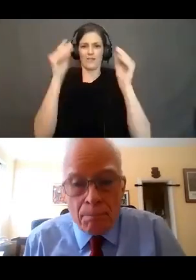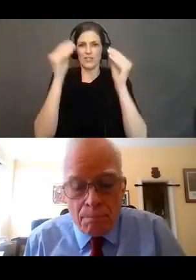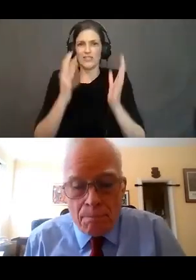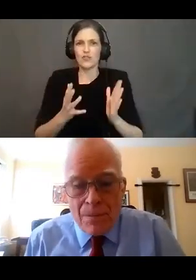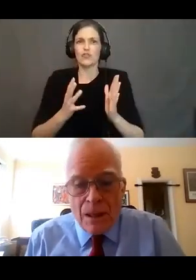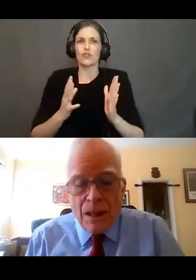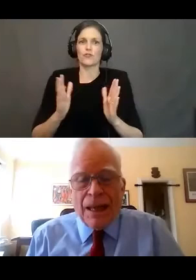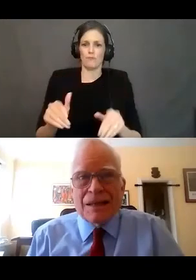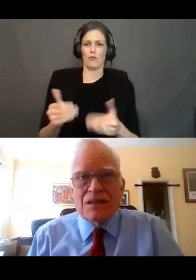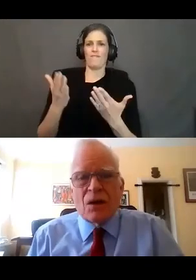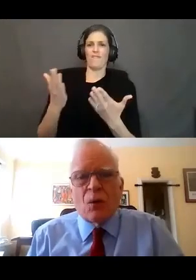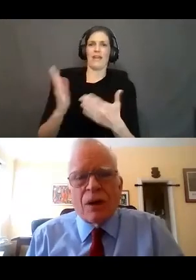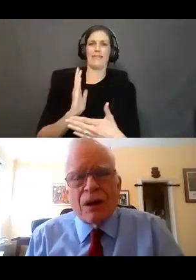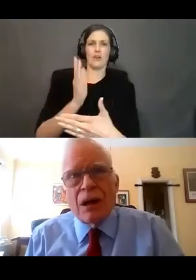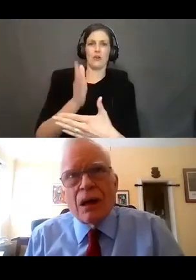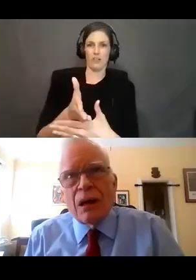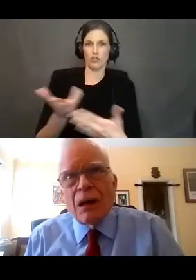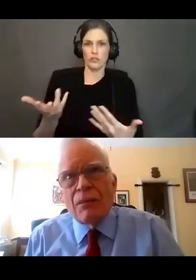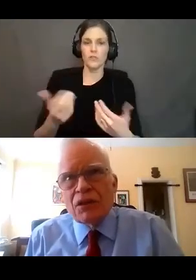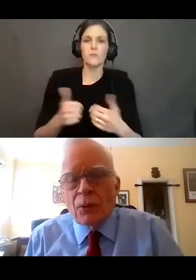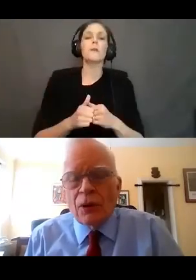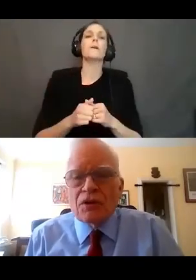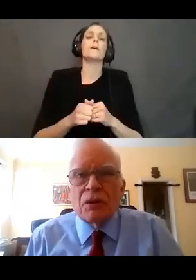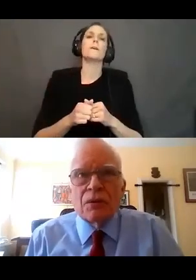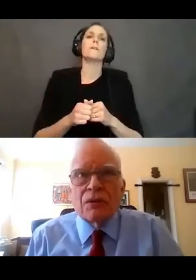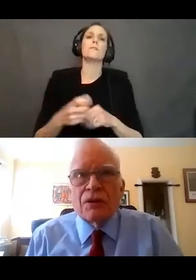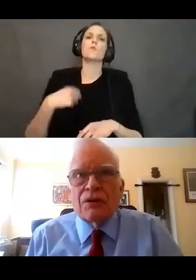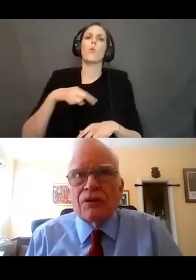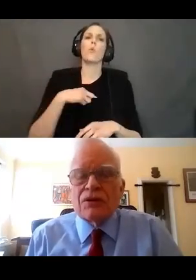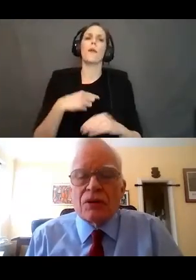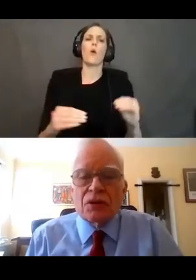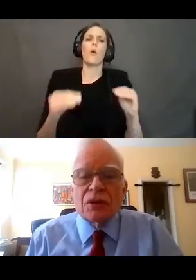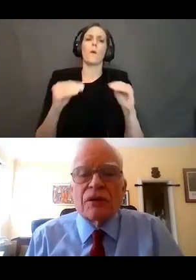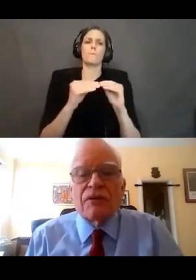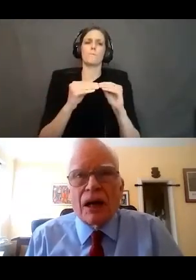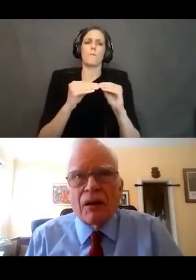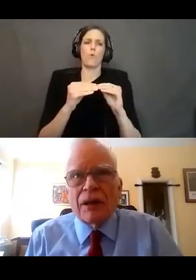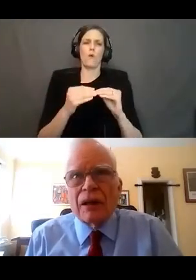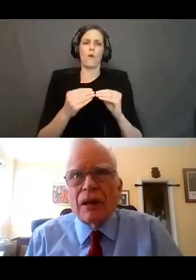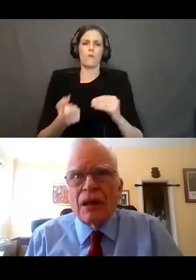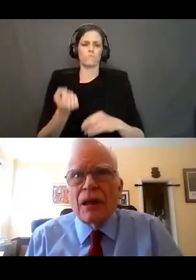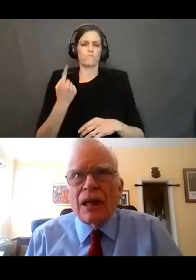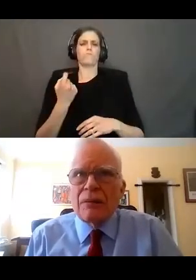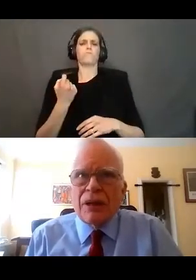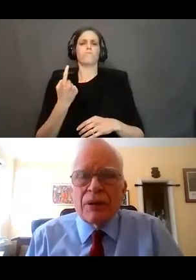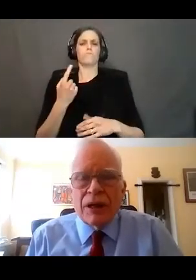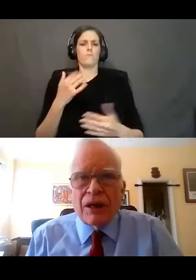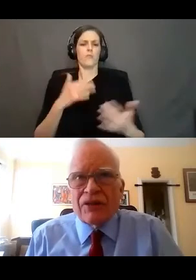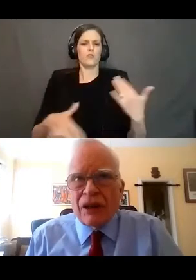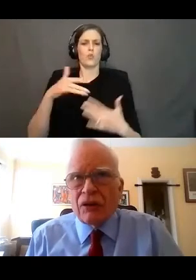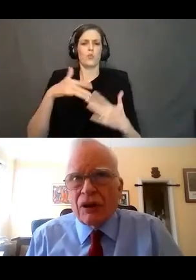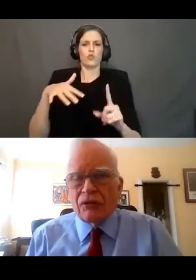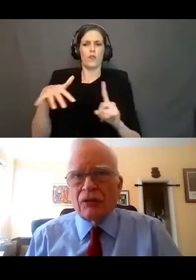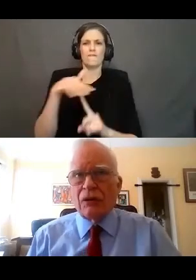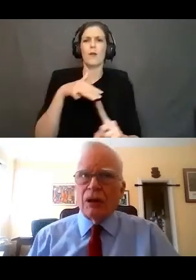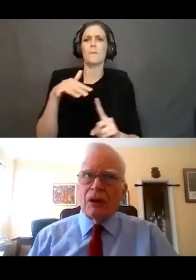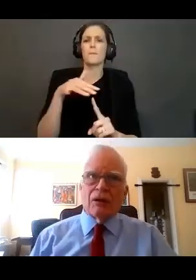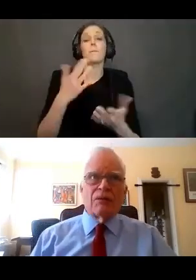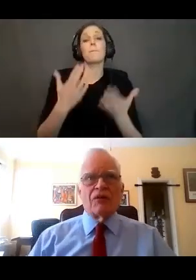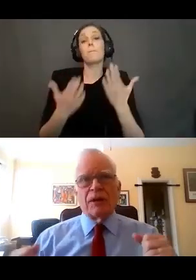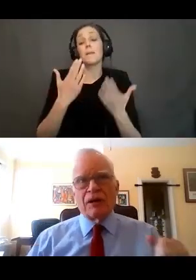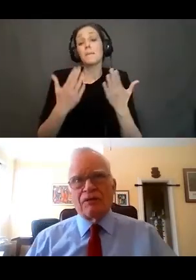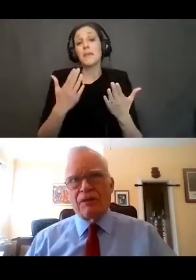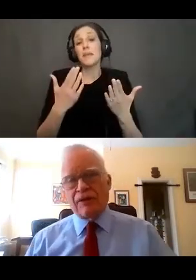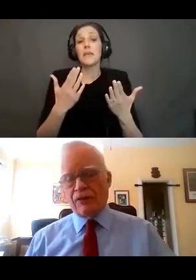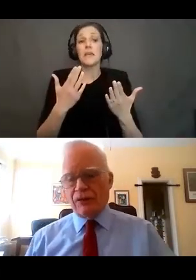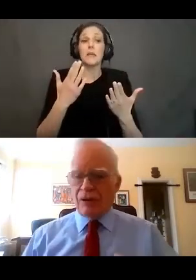it. And so we're much more attuned to the social environment. And it may be because in education,